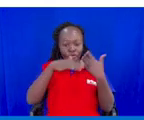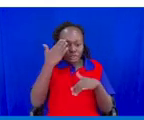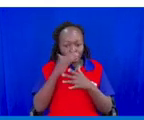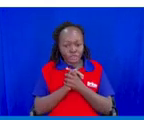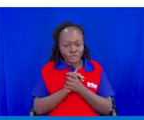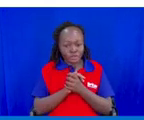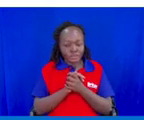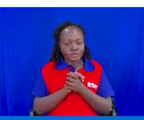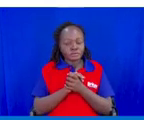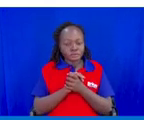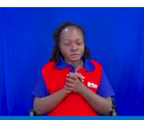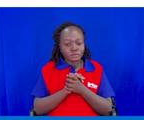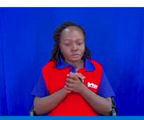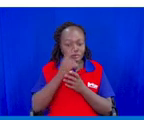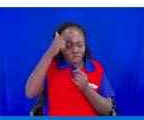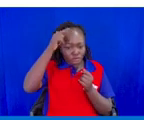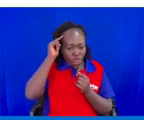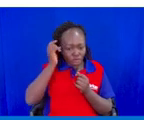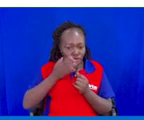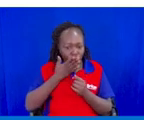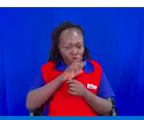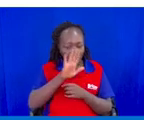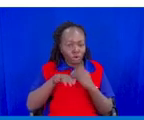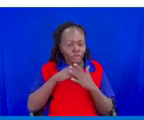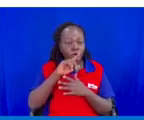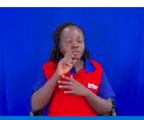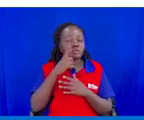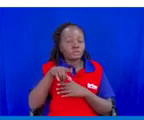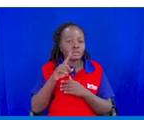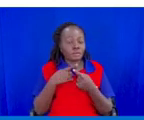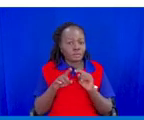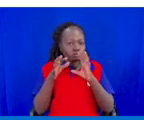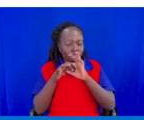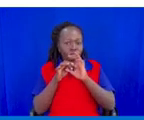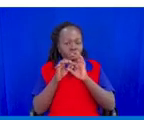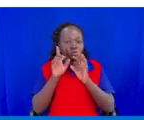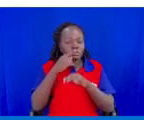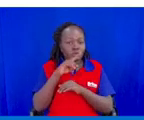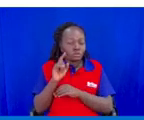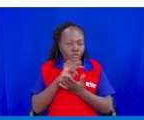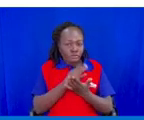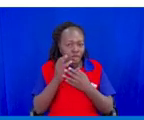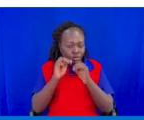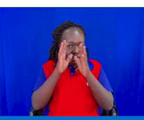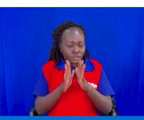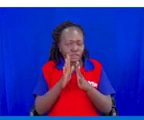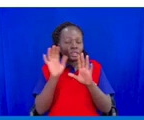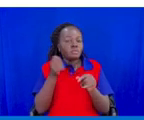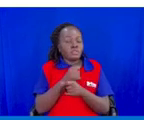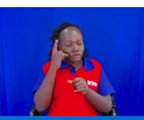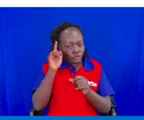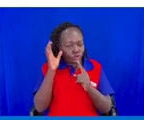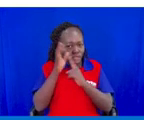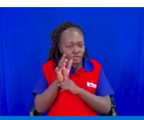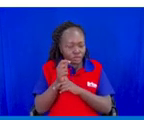if you answer all these questions correctly, but you partner with the wrong fund manager, you may not be able to achieve your